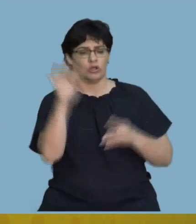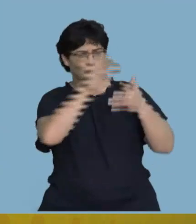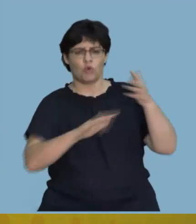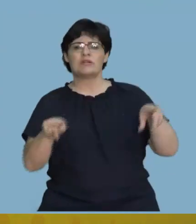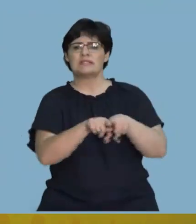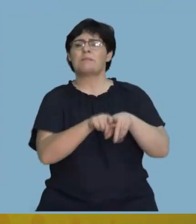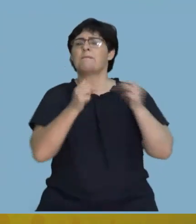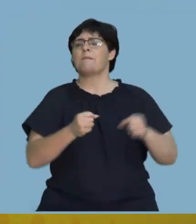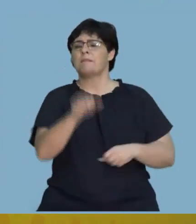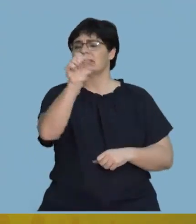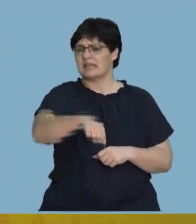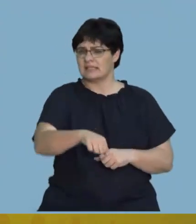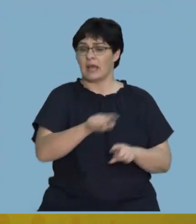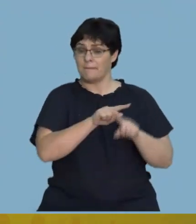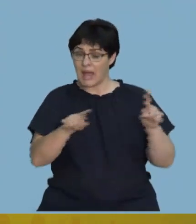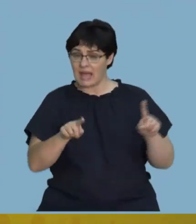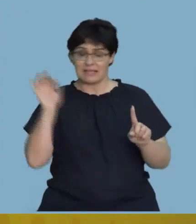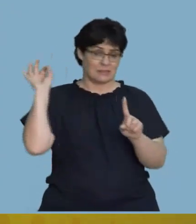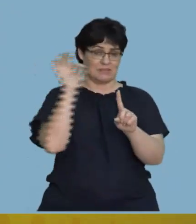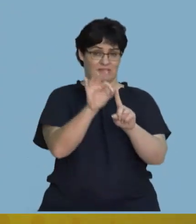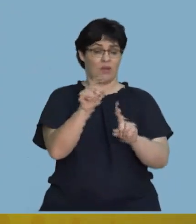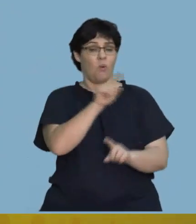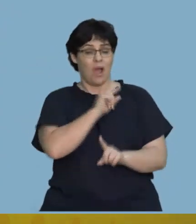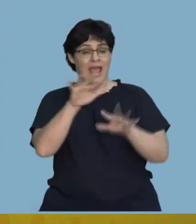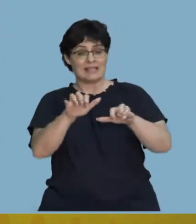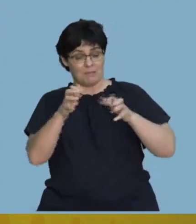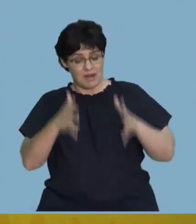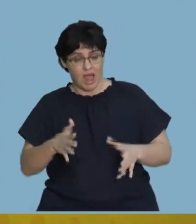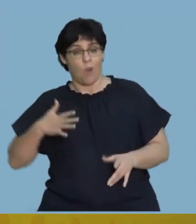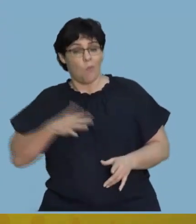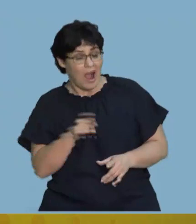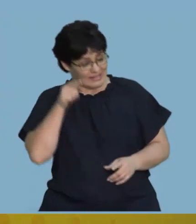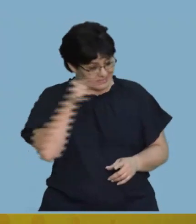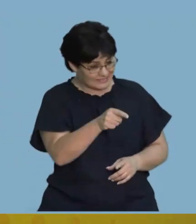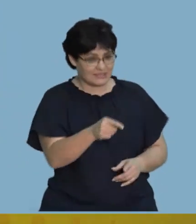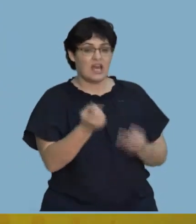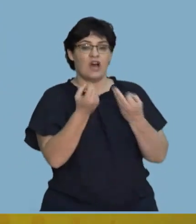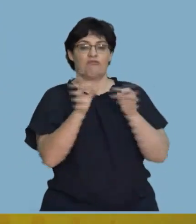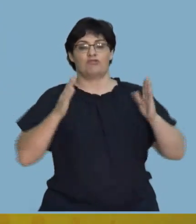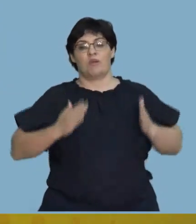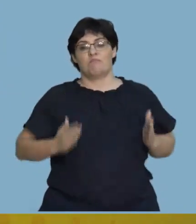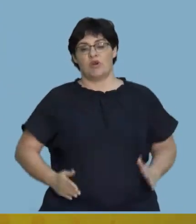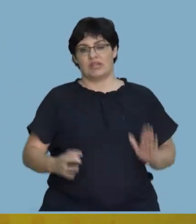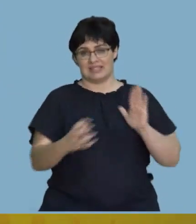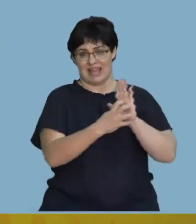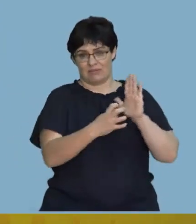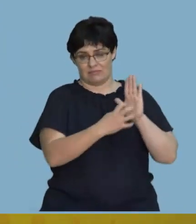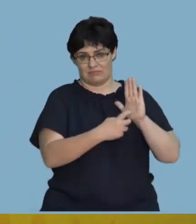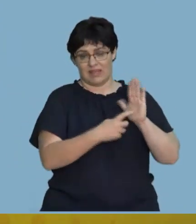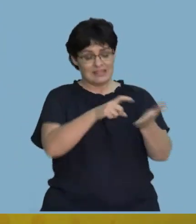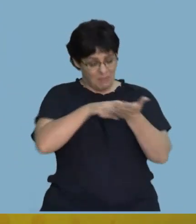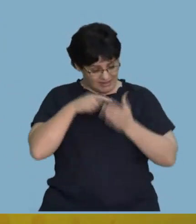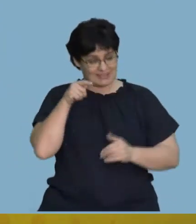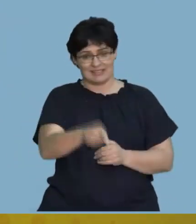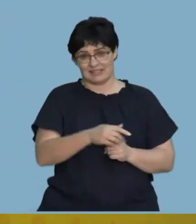However, we need to be specific because the examiner specifically requested that demanded of you to write, to